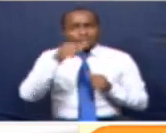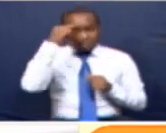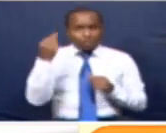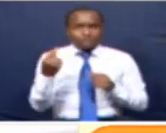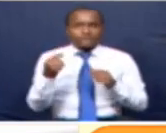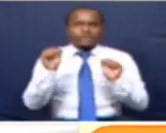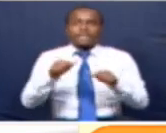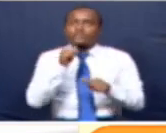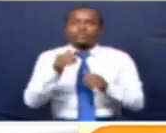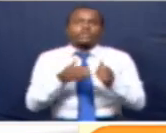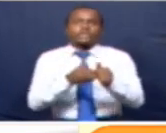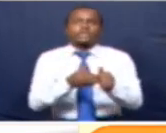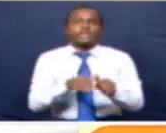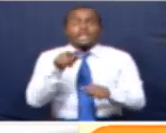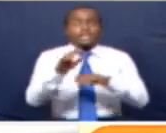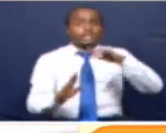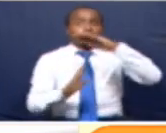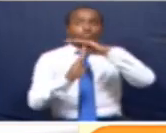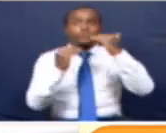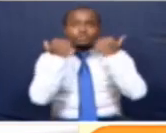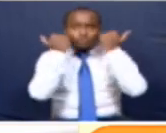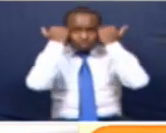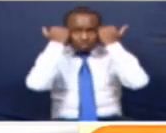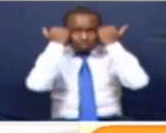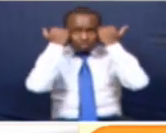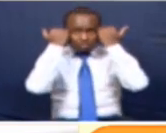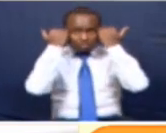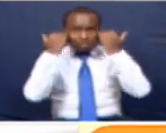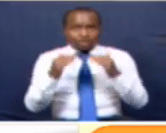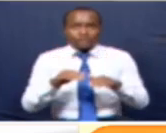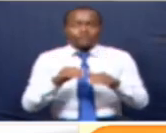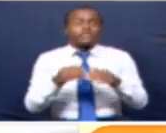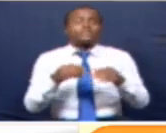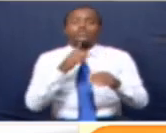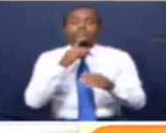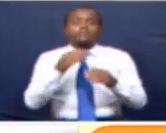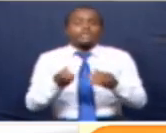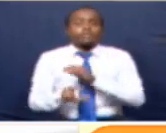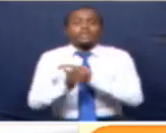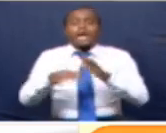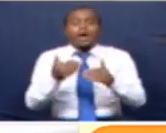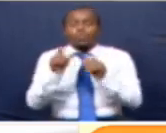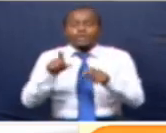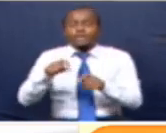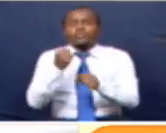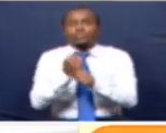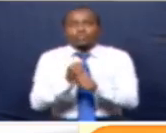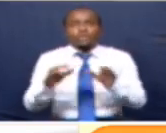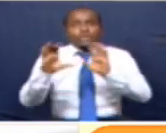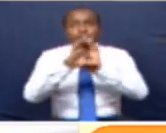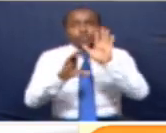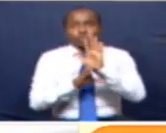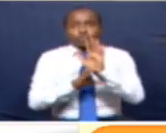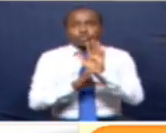give direction, because this is the Supreme Court. The direction about what we should do in the Constitution. Mm. The constitutional arrangement